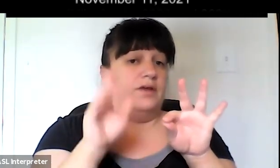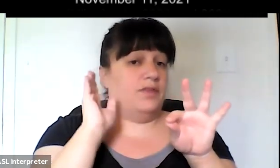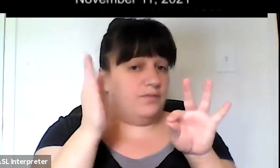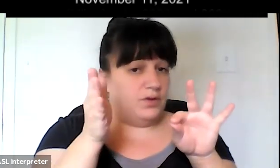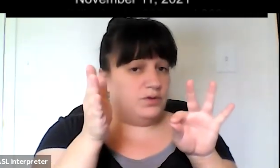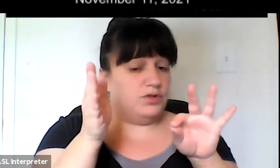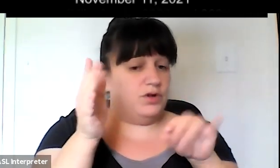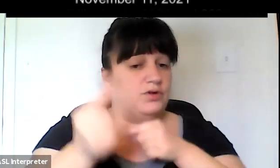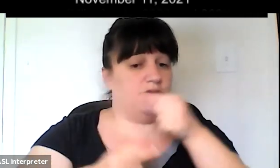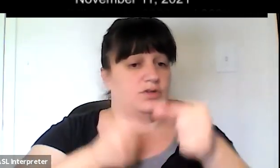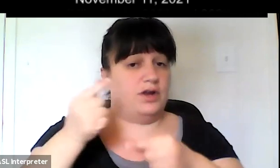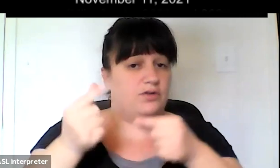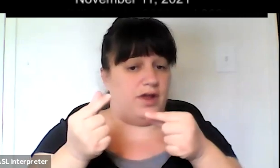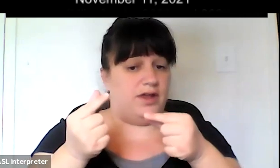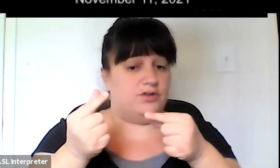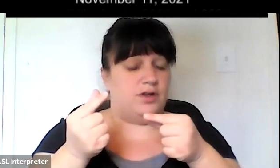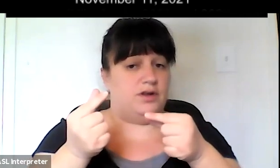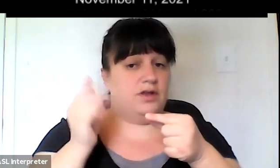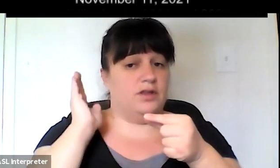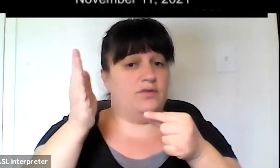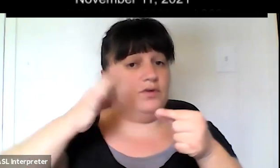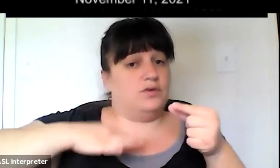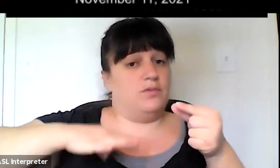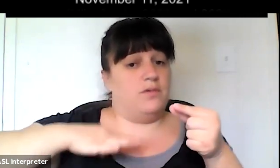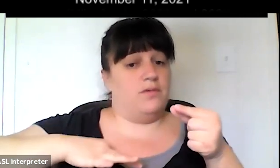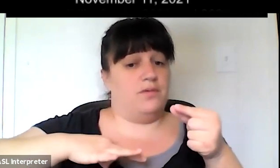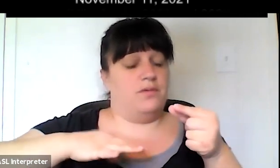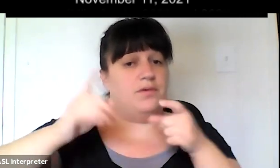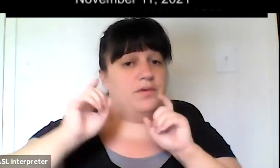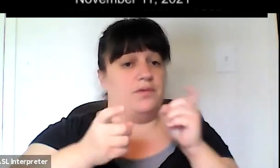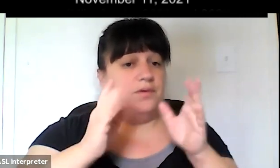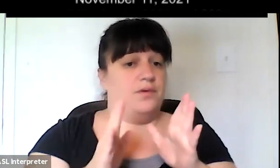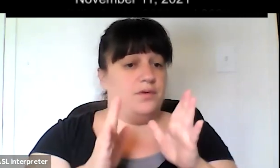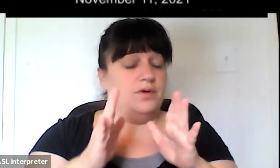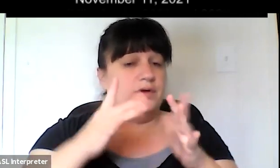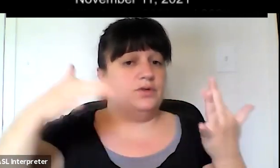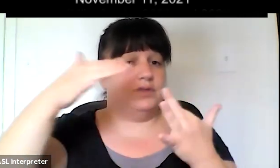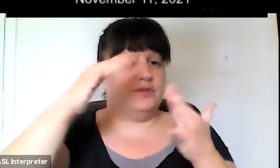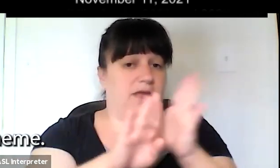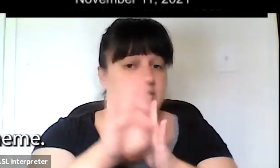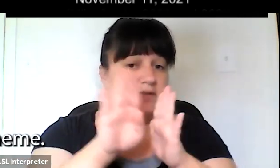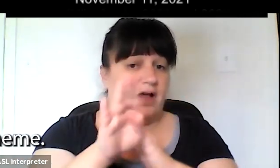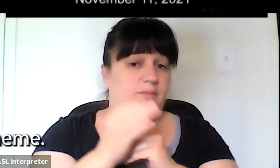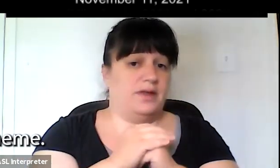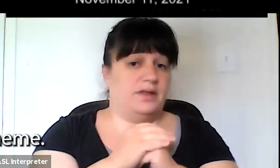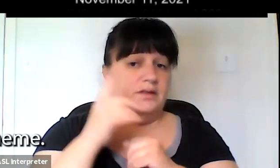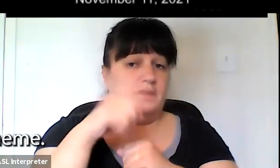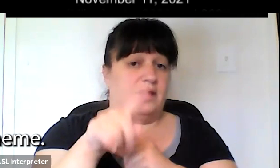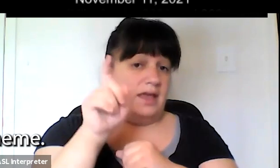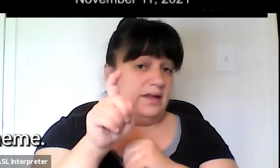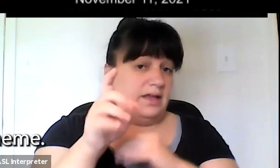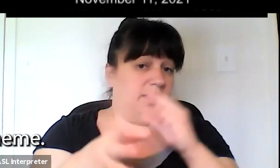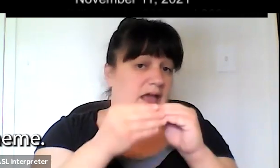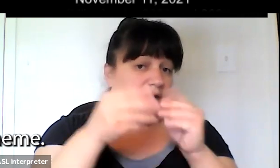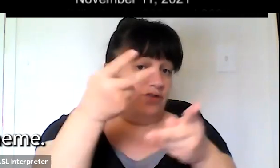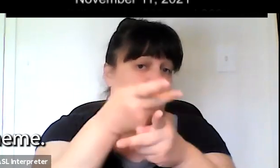future generation and the future beneficiaries and contributors to space development. So they need extra